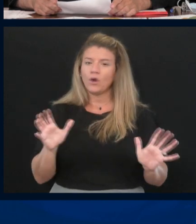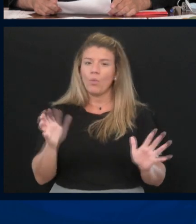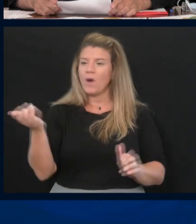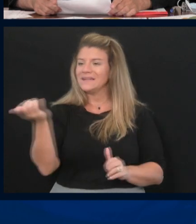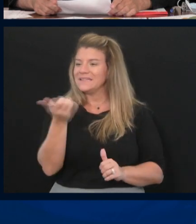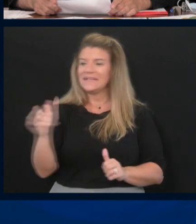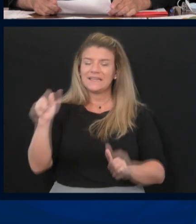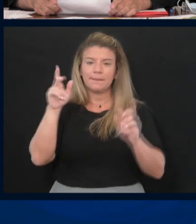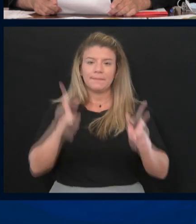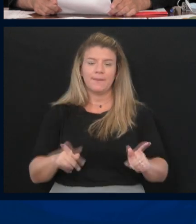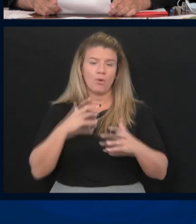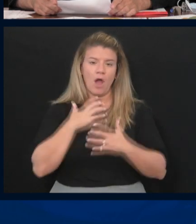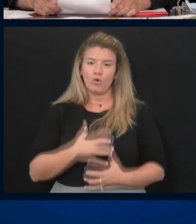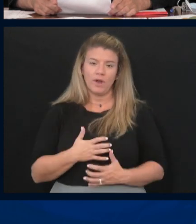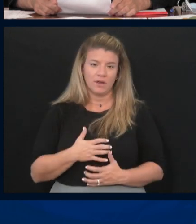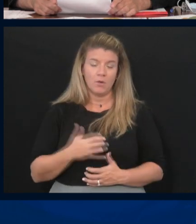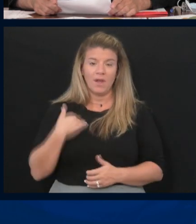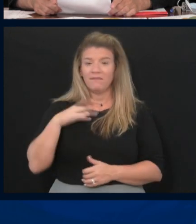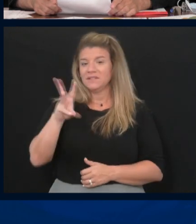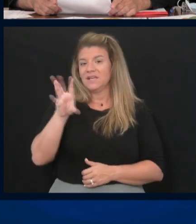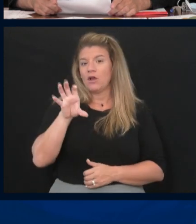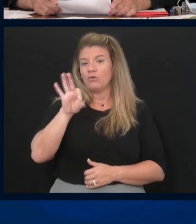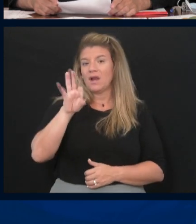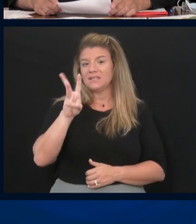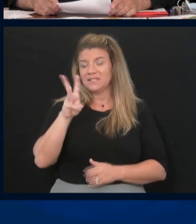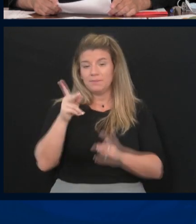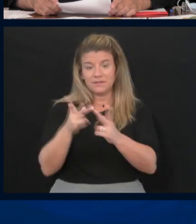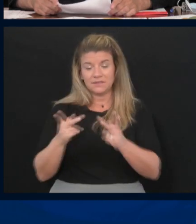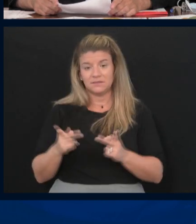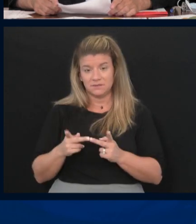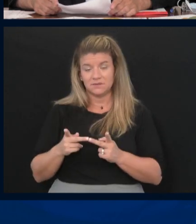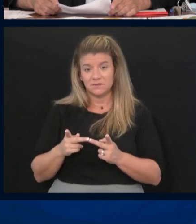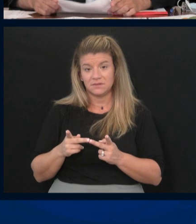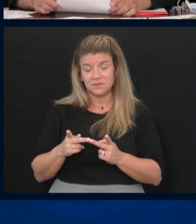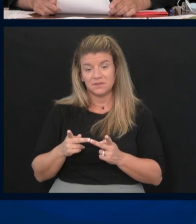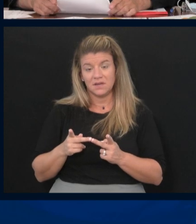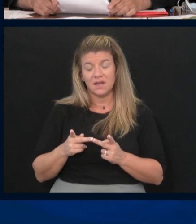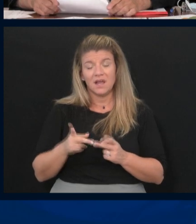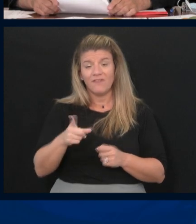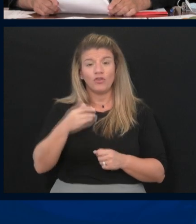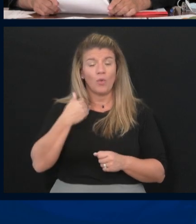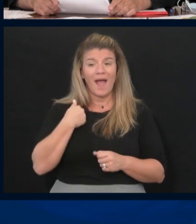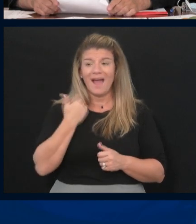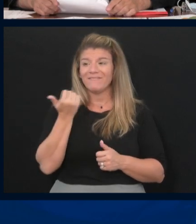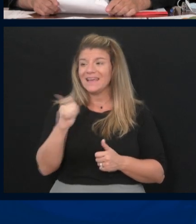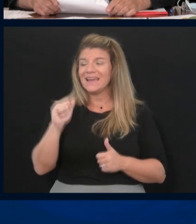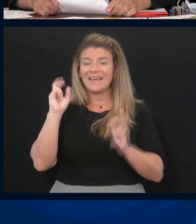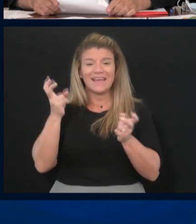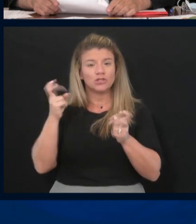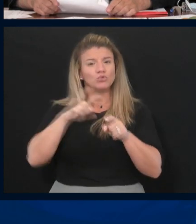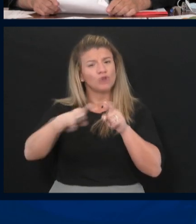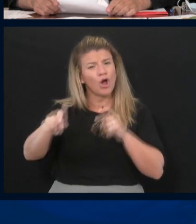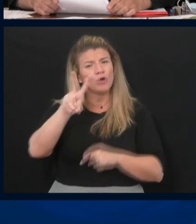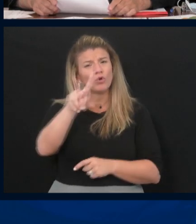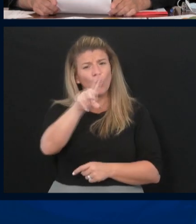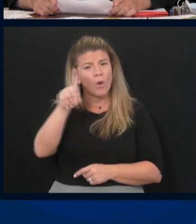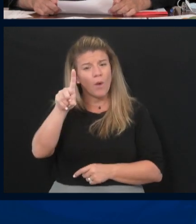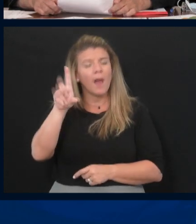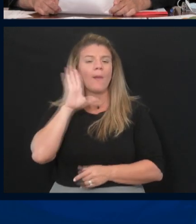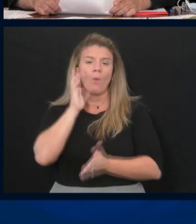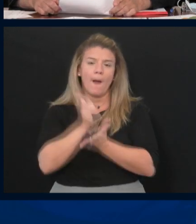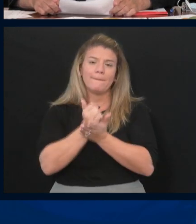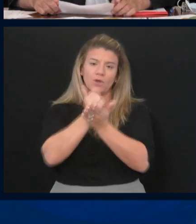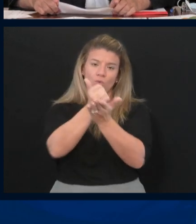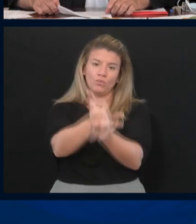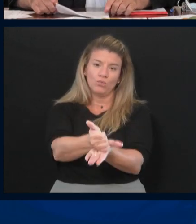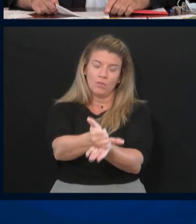all. We got 696 sites. You know, if you have trouble, call 211 and we'll help you.